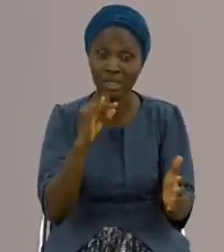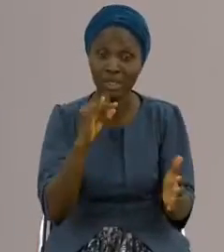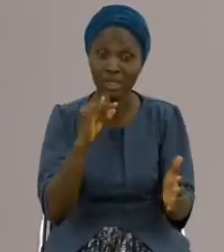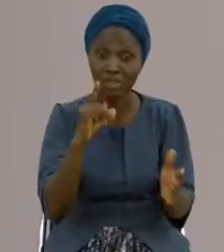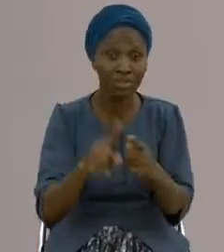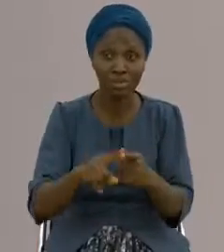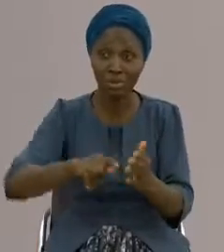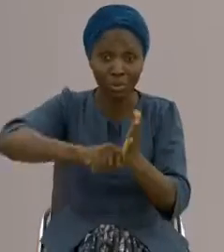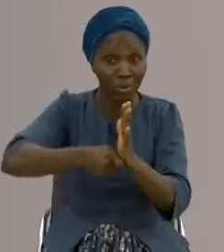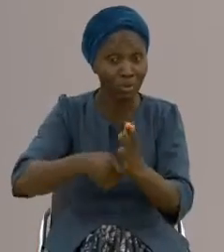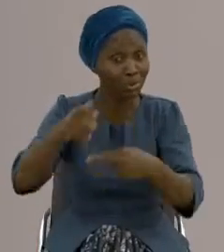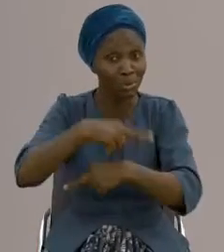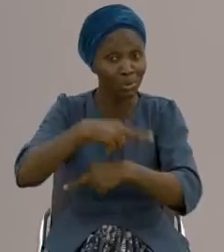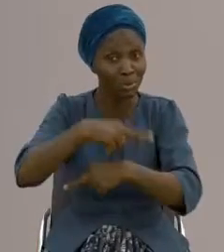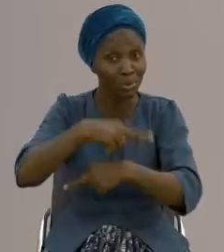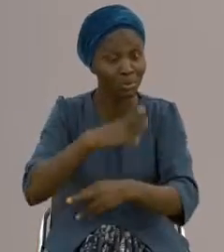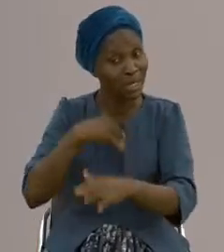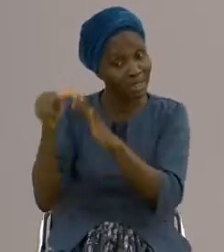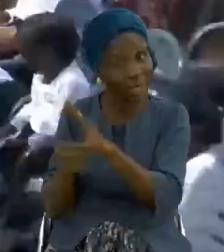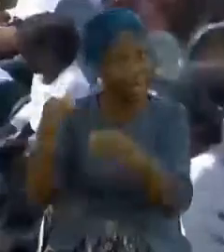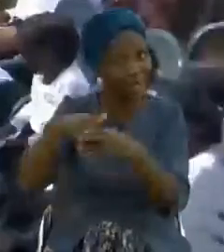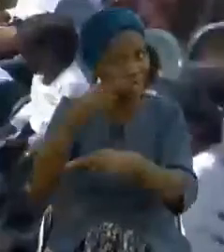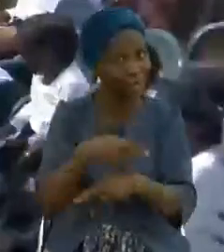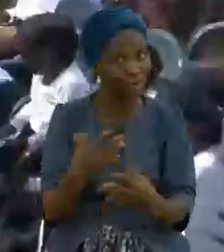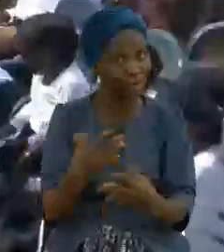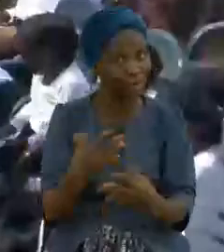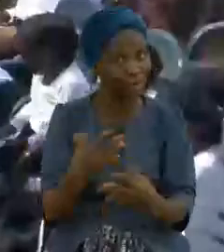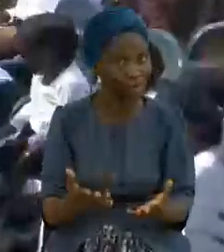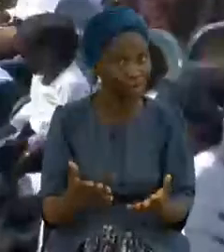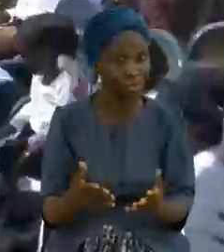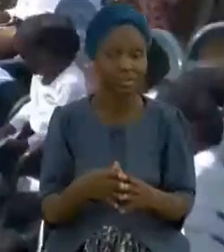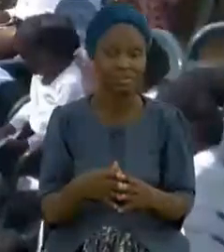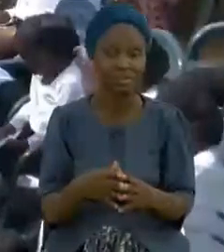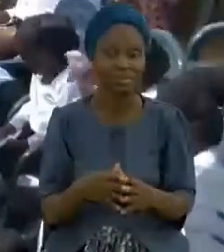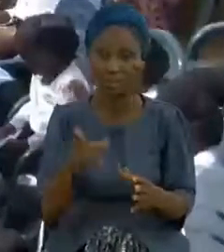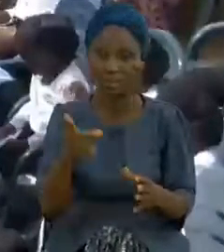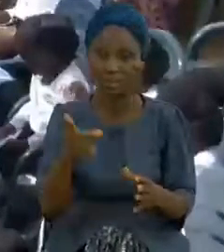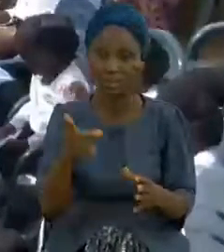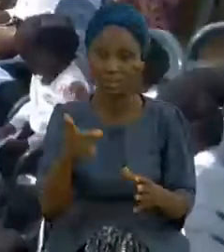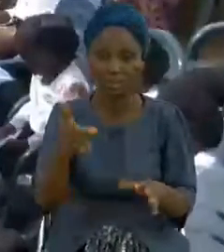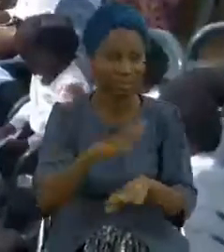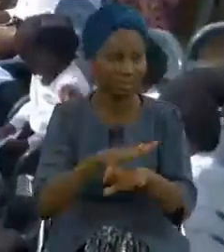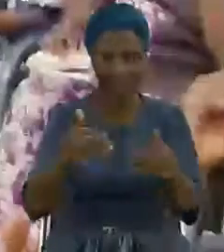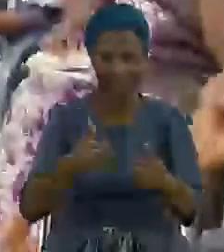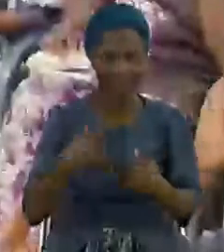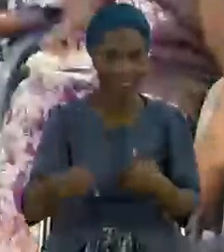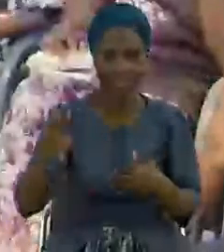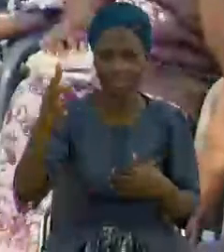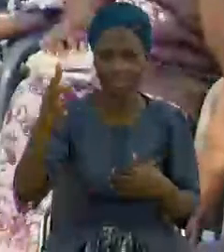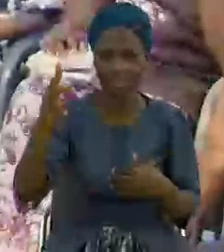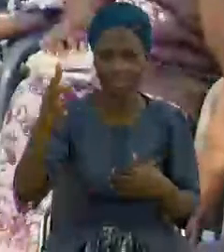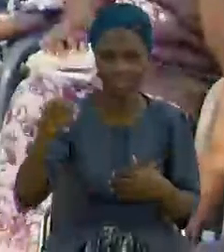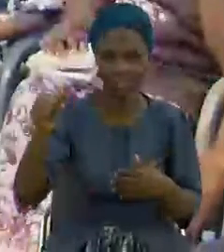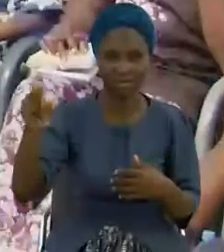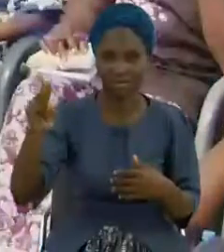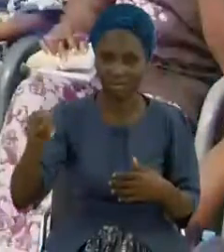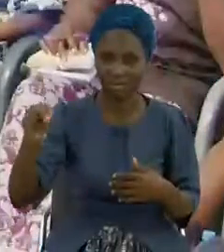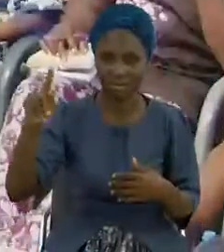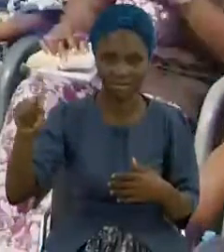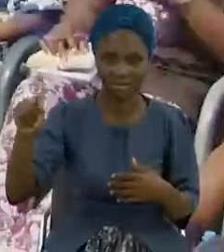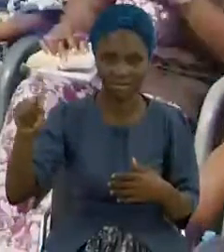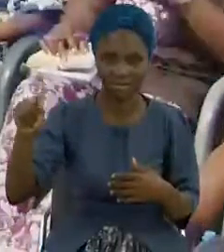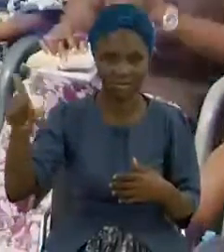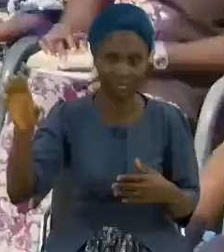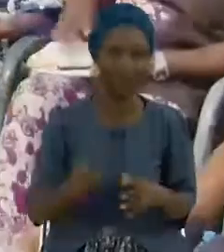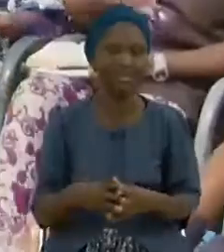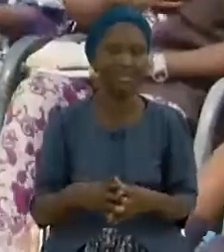indoor. You don't have the mantle. I have the mantle. I said I